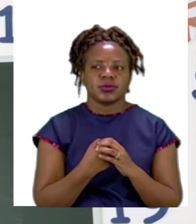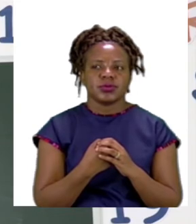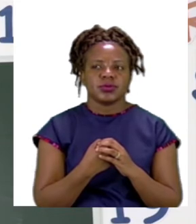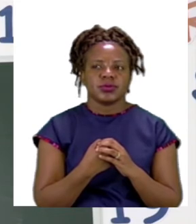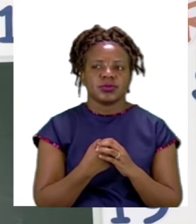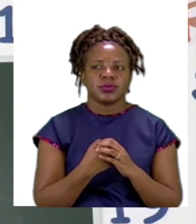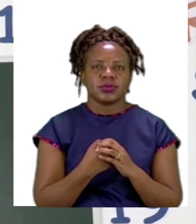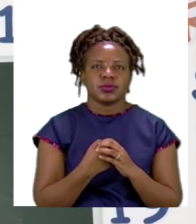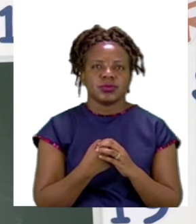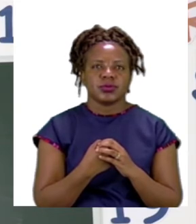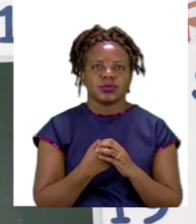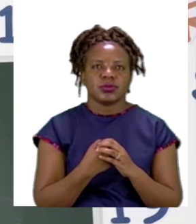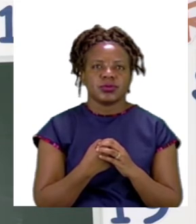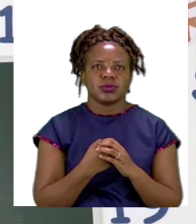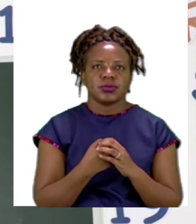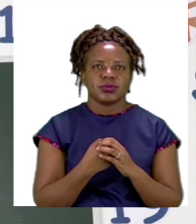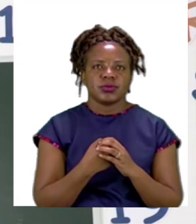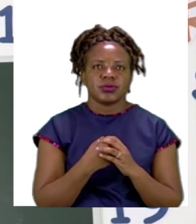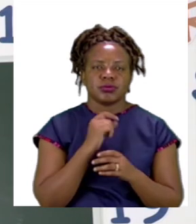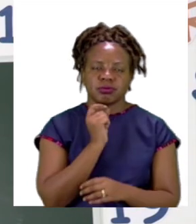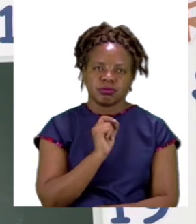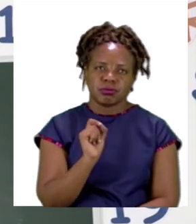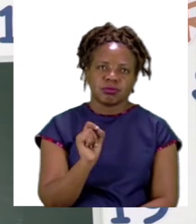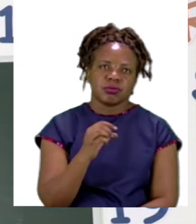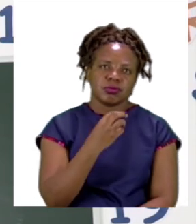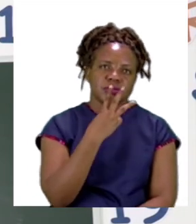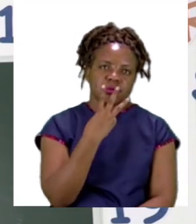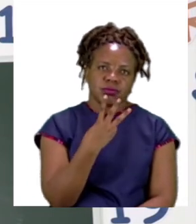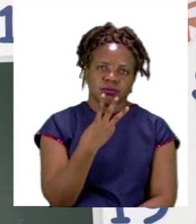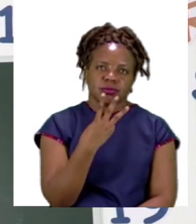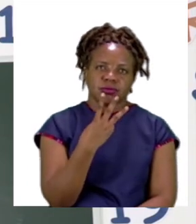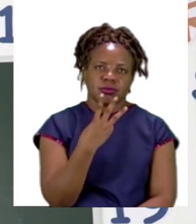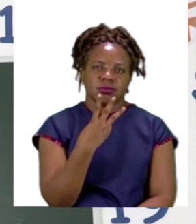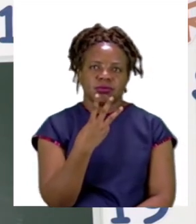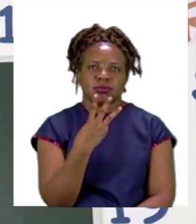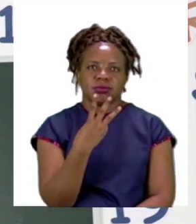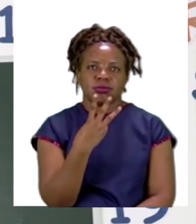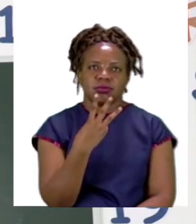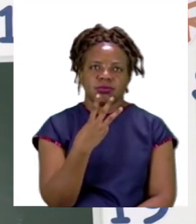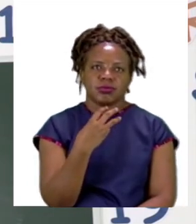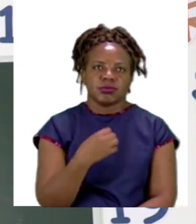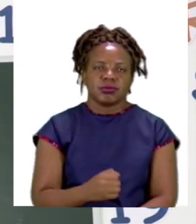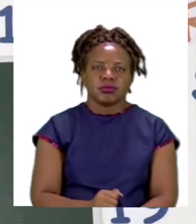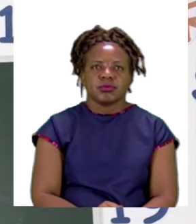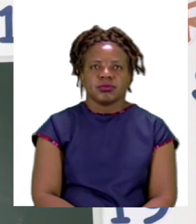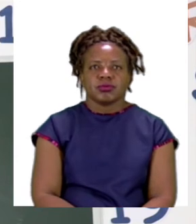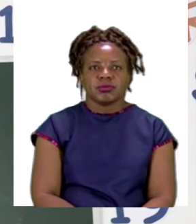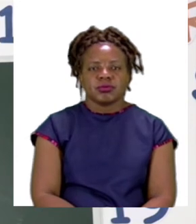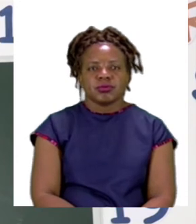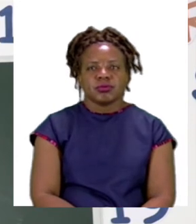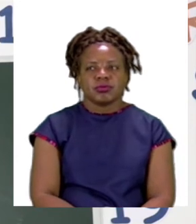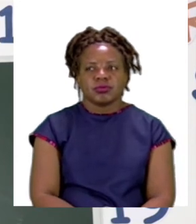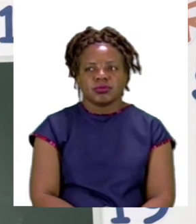So that now says that this is a 3. So our